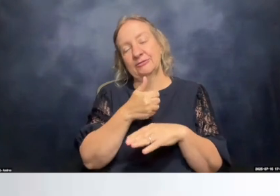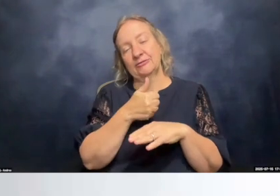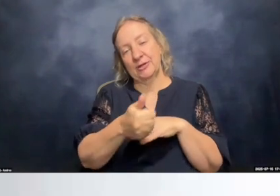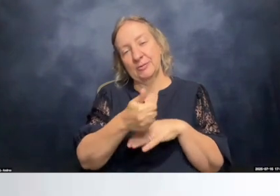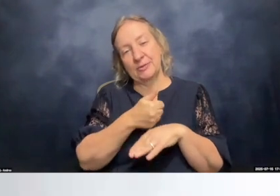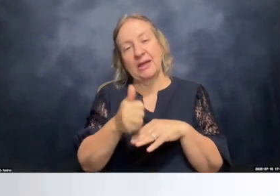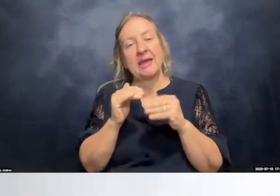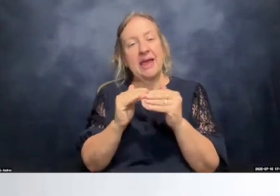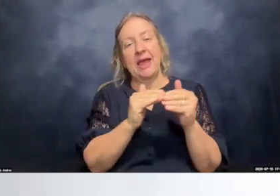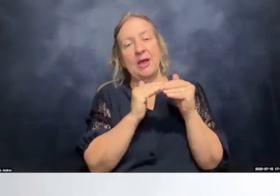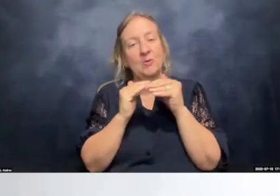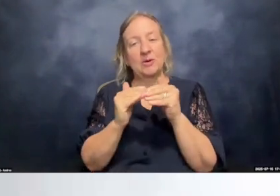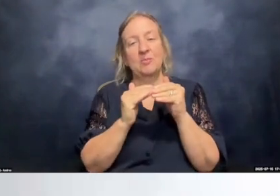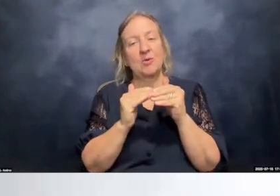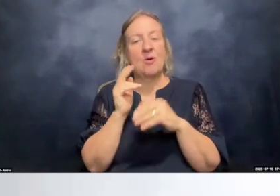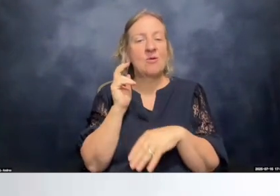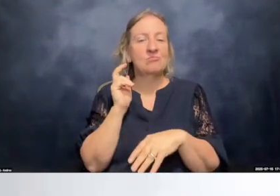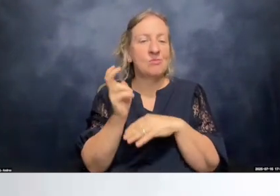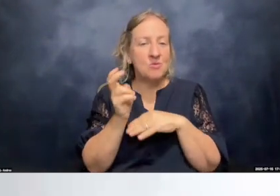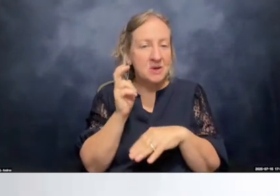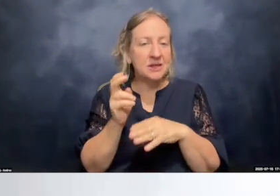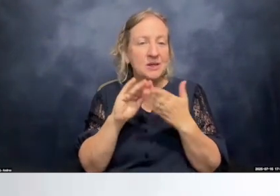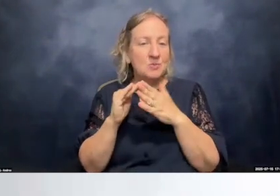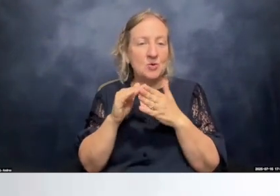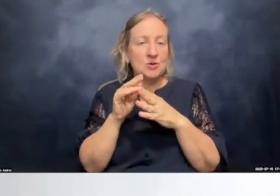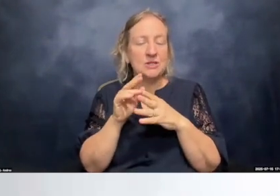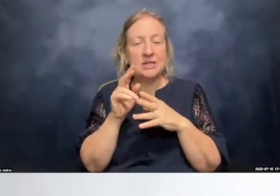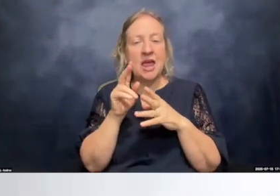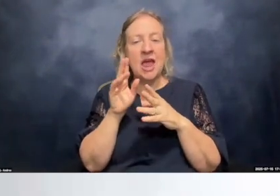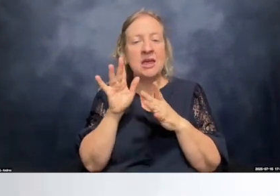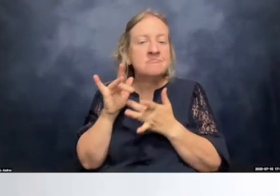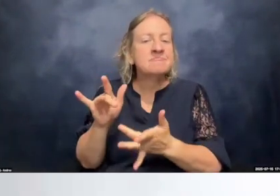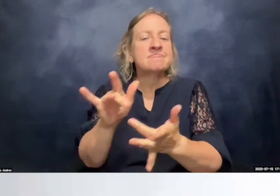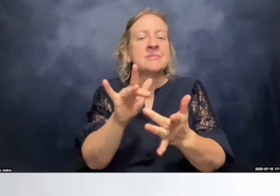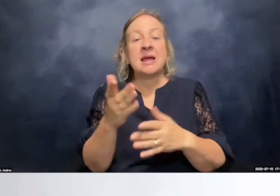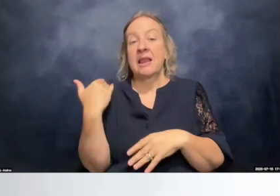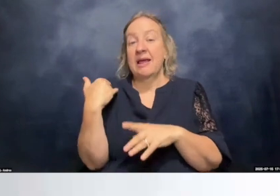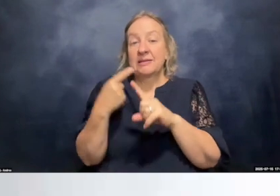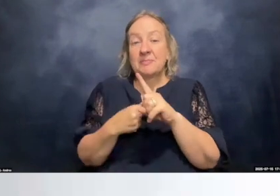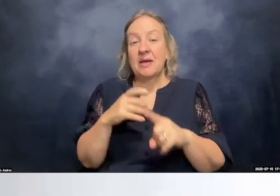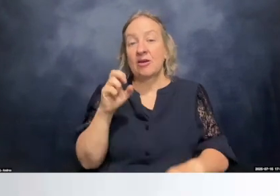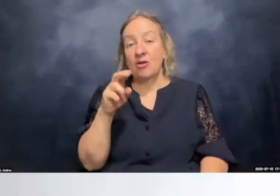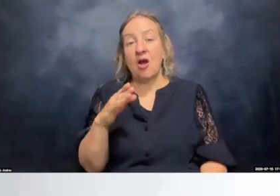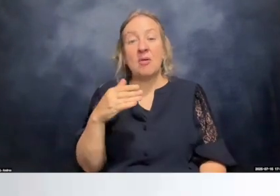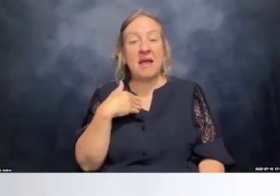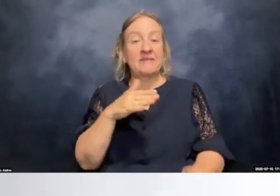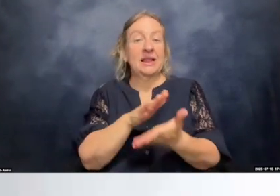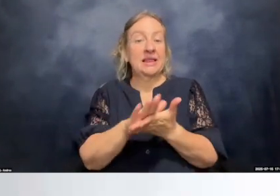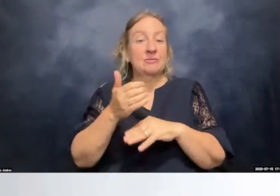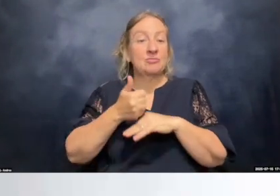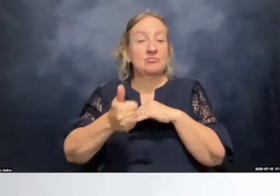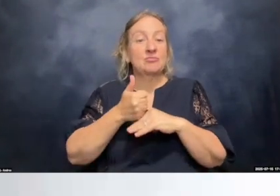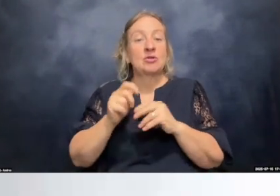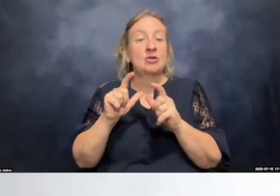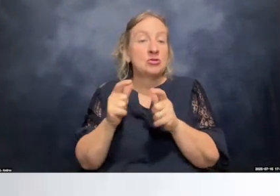Equitable Mobility Community Tours. Last month, CARB held a Clean Transportation, Tribal and Rural Tour in San